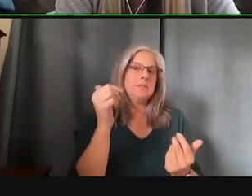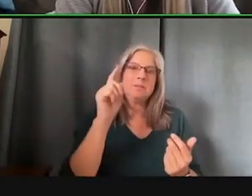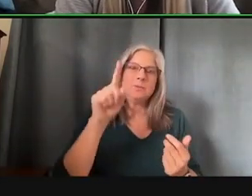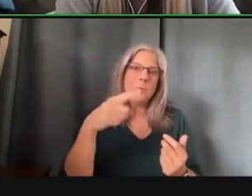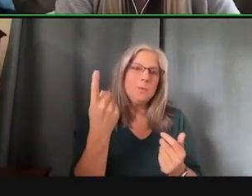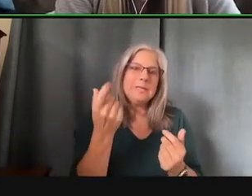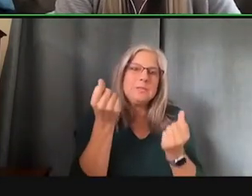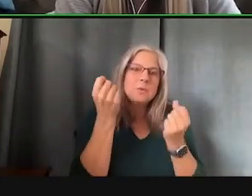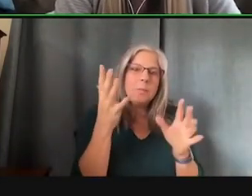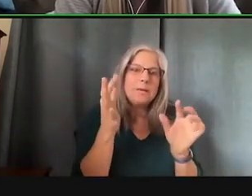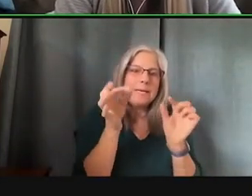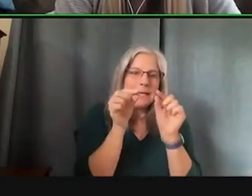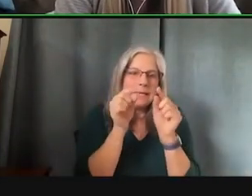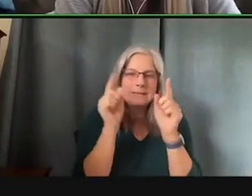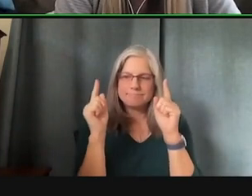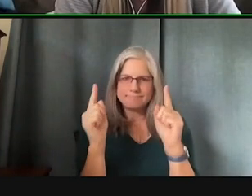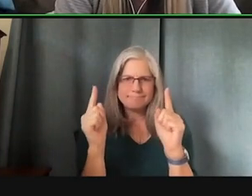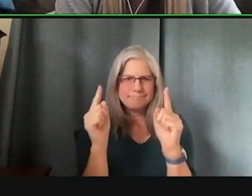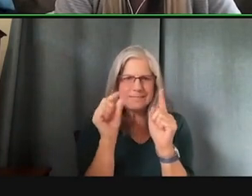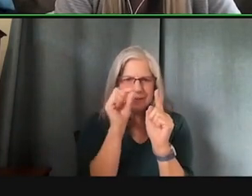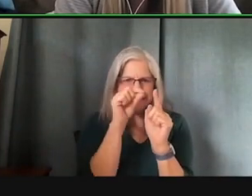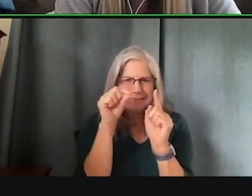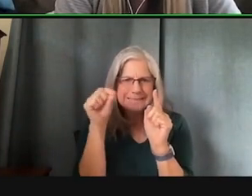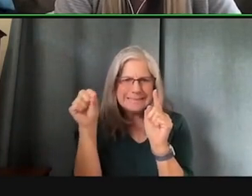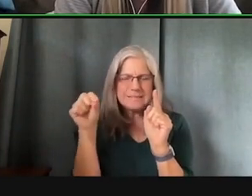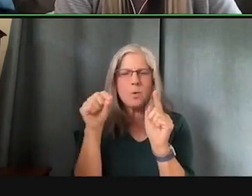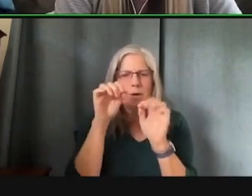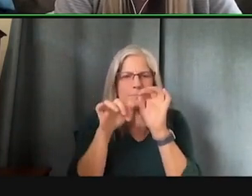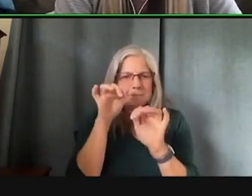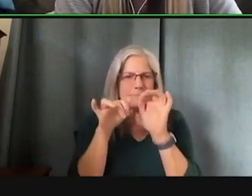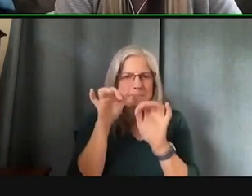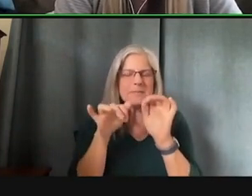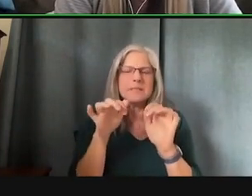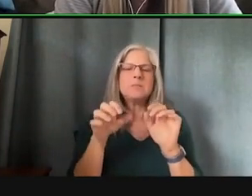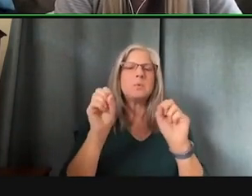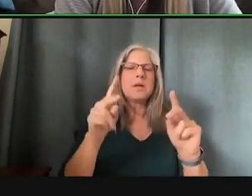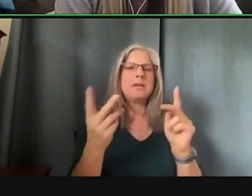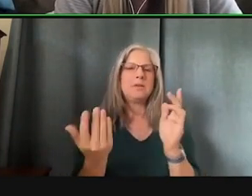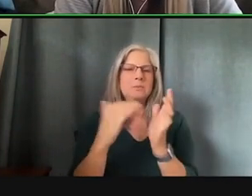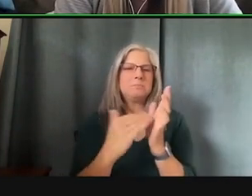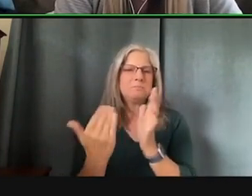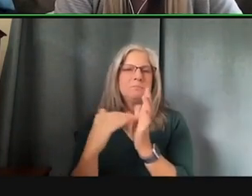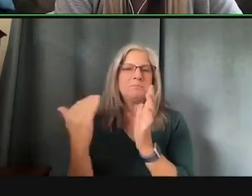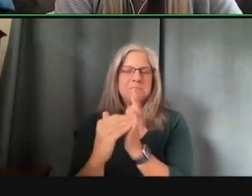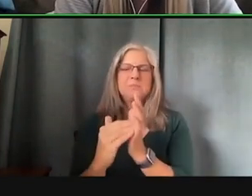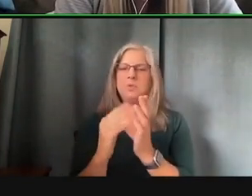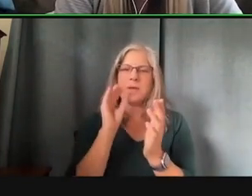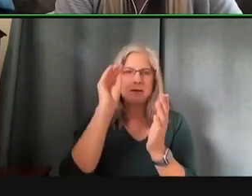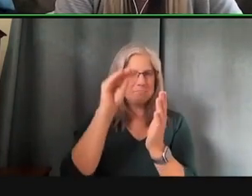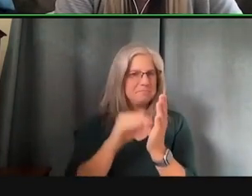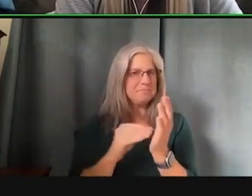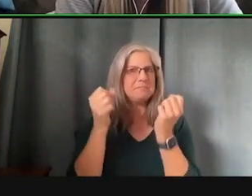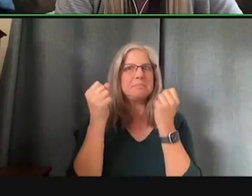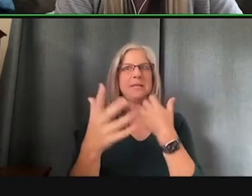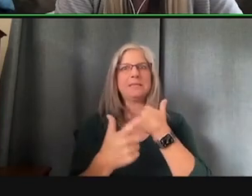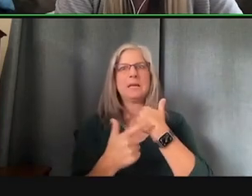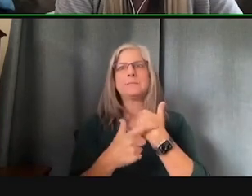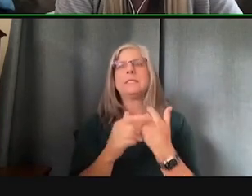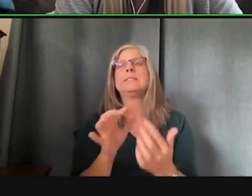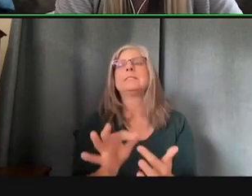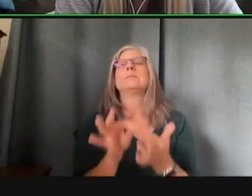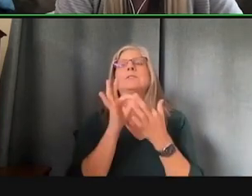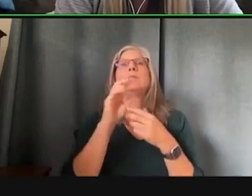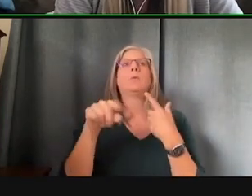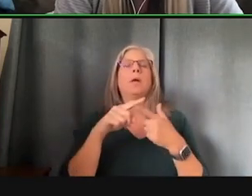these documents. So it's okay to be redundant and put things in numerous times, especially when it's